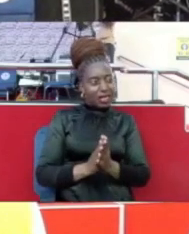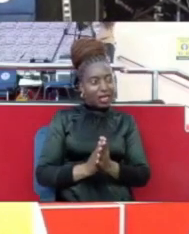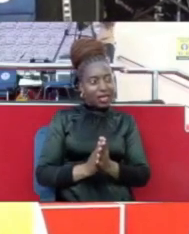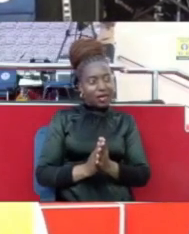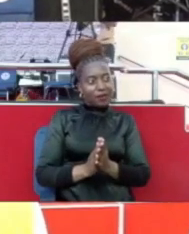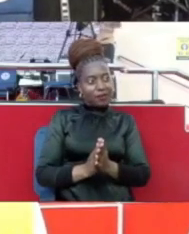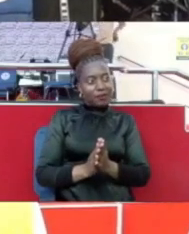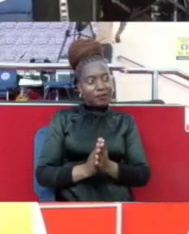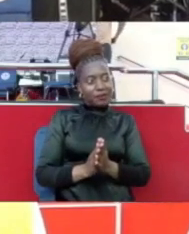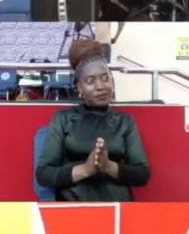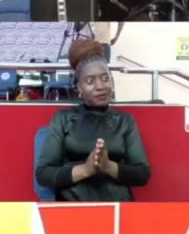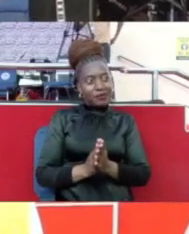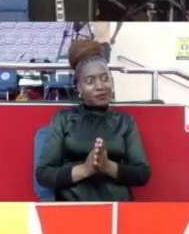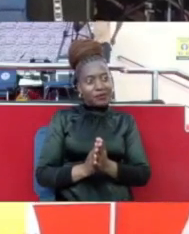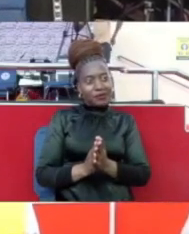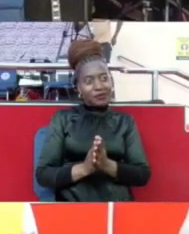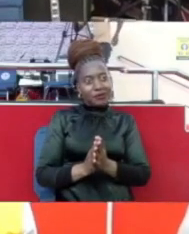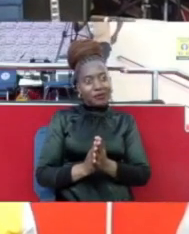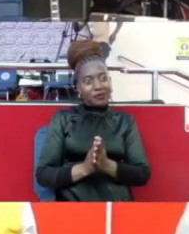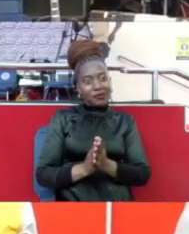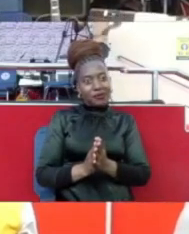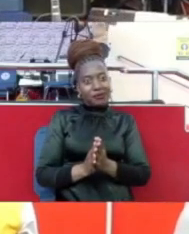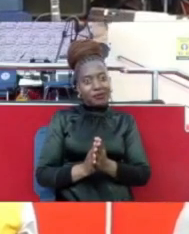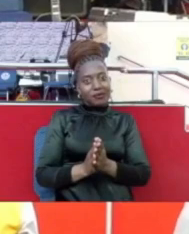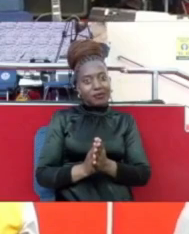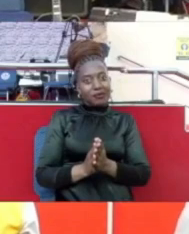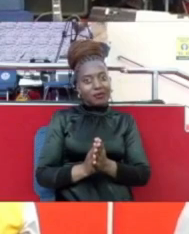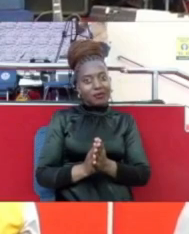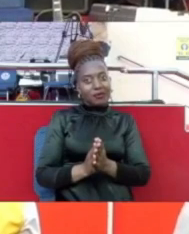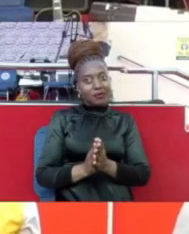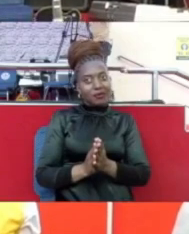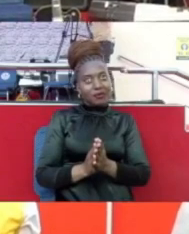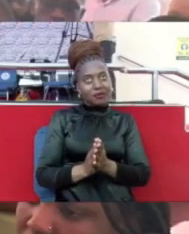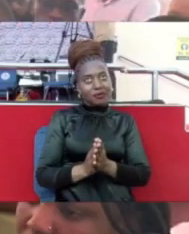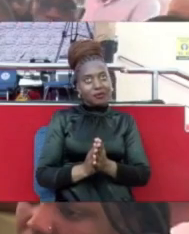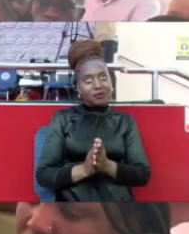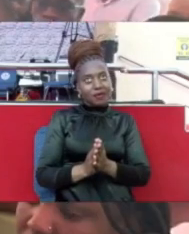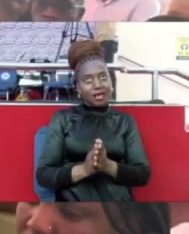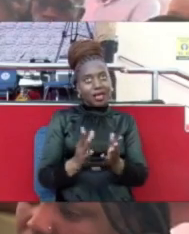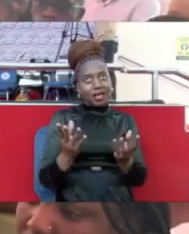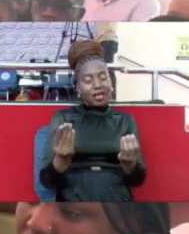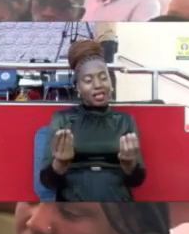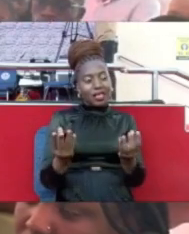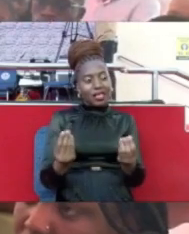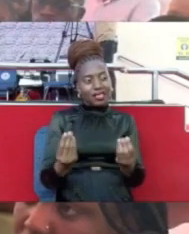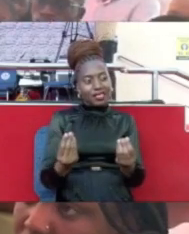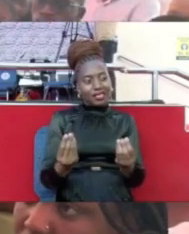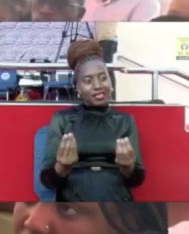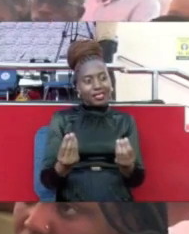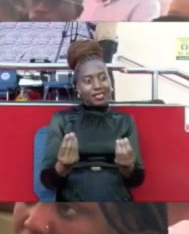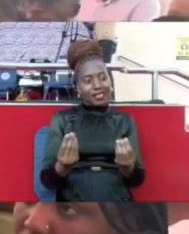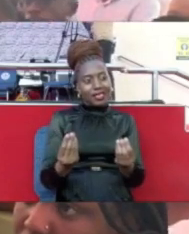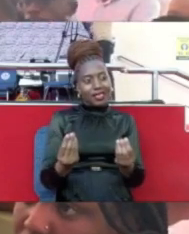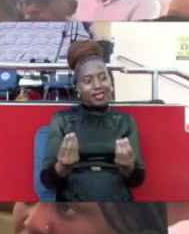age. Kwa mwanamke ambaye ana nusu ya umri wako. Those are the easiest. Hao ndio ambao ni rahisi. I can guarantee you